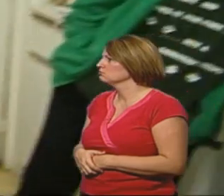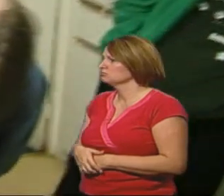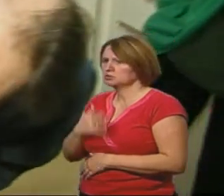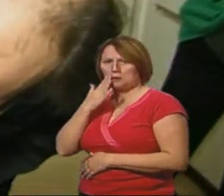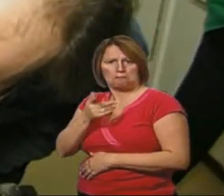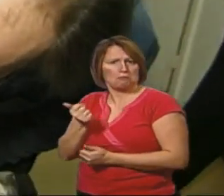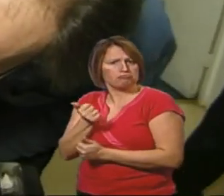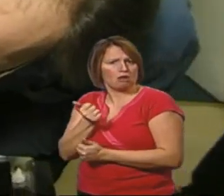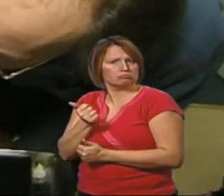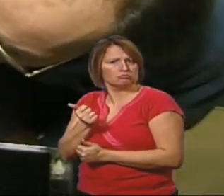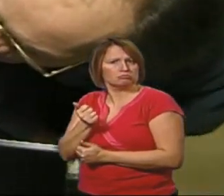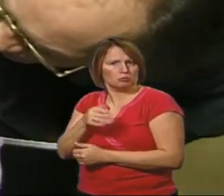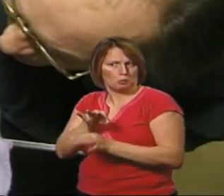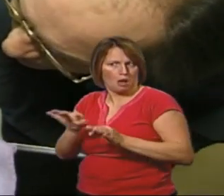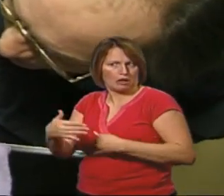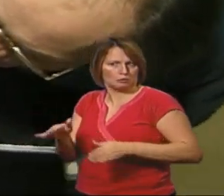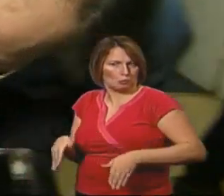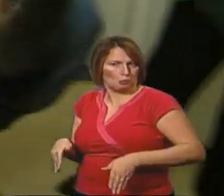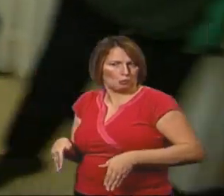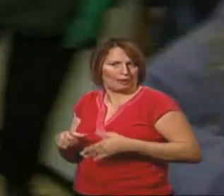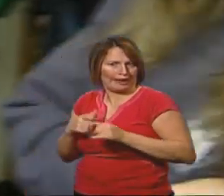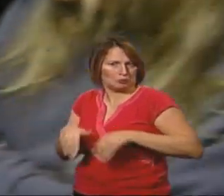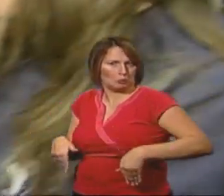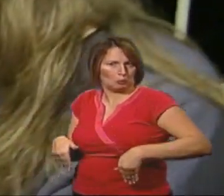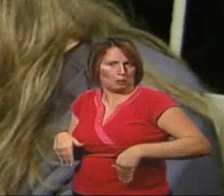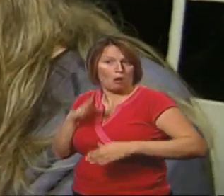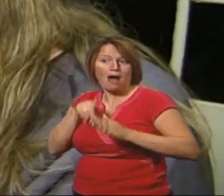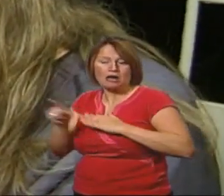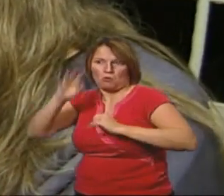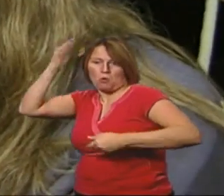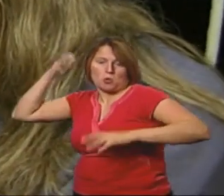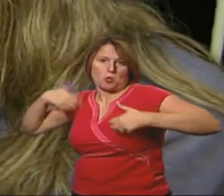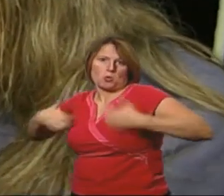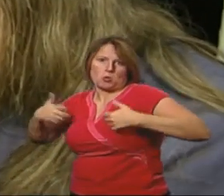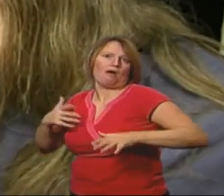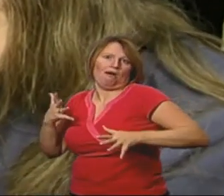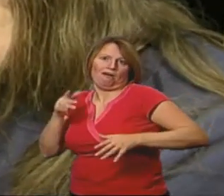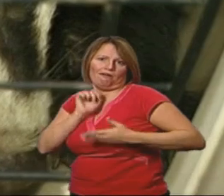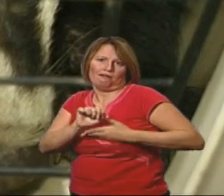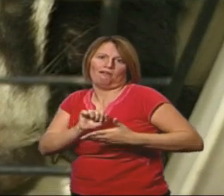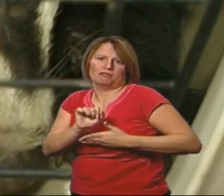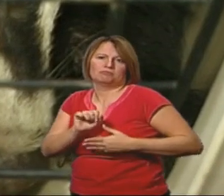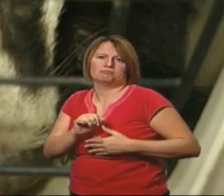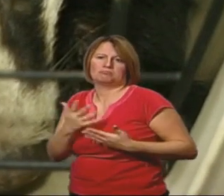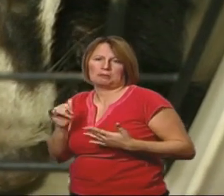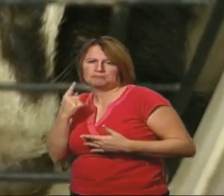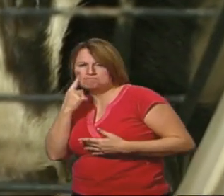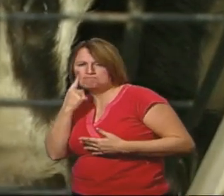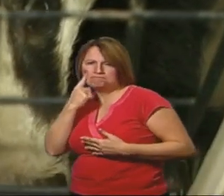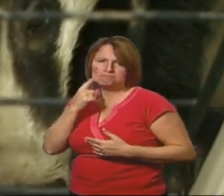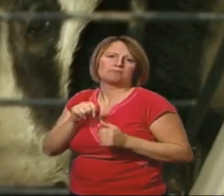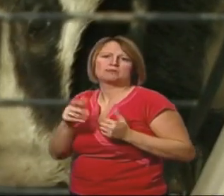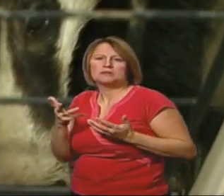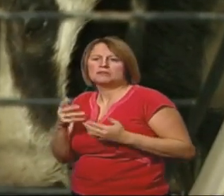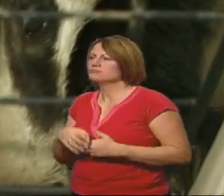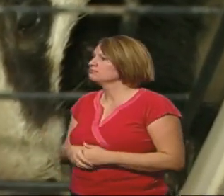They're often very quiet in their cage, aren't they? It's not until you get damn grass around them that they do go. I mean, I shouldn't have absolutely walk up to her in the cracker. first place and No, I grasp suppose her arm.